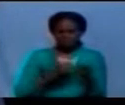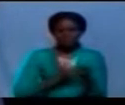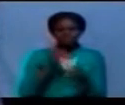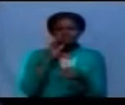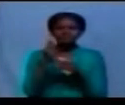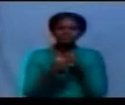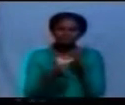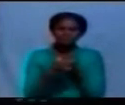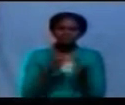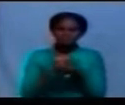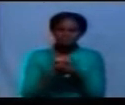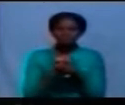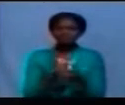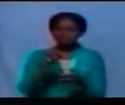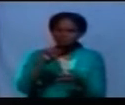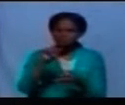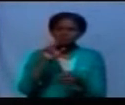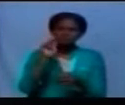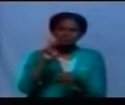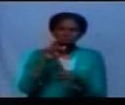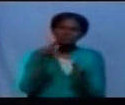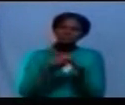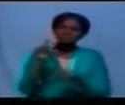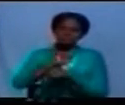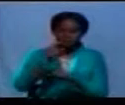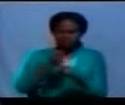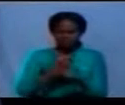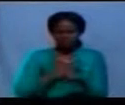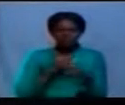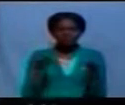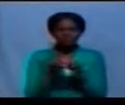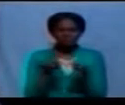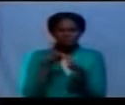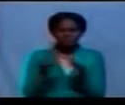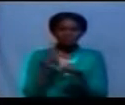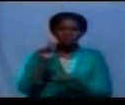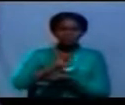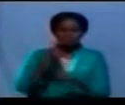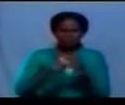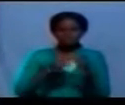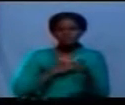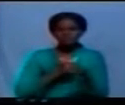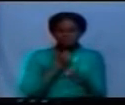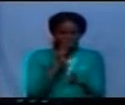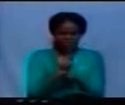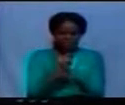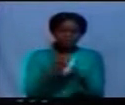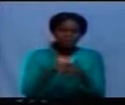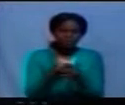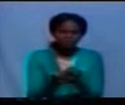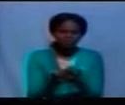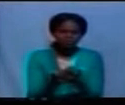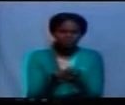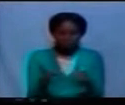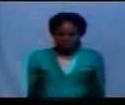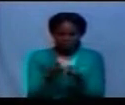can I save 20 kwacha every day? From my normal expenses in a day, what can I put aside a 20 kwacha? So